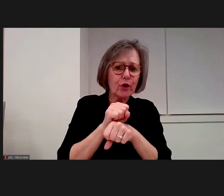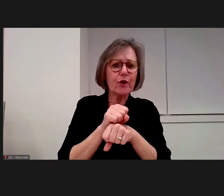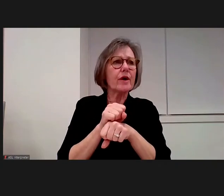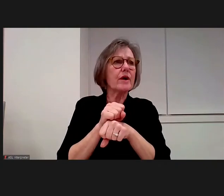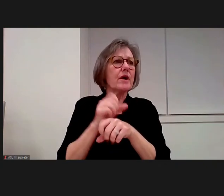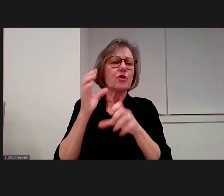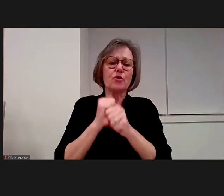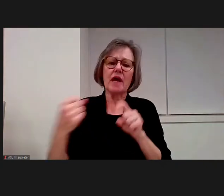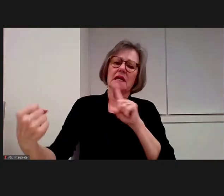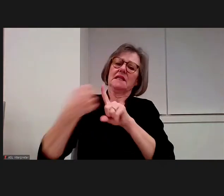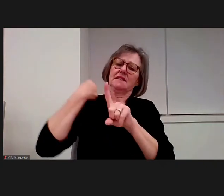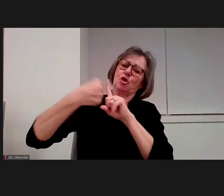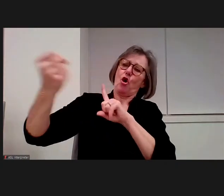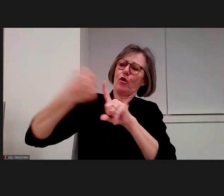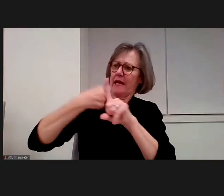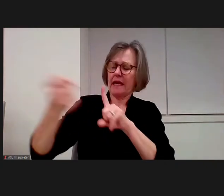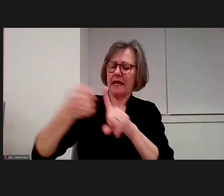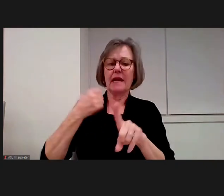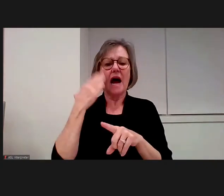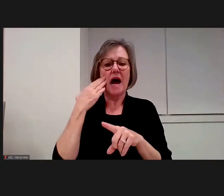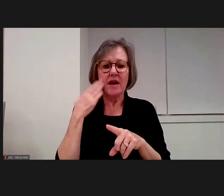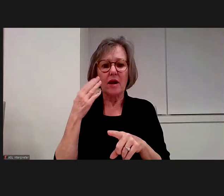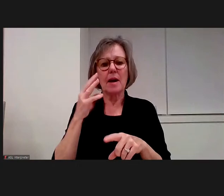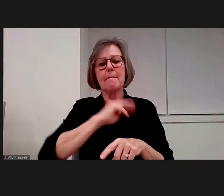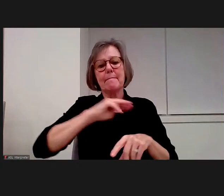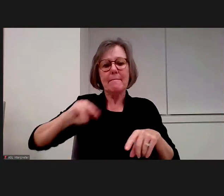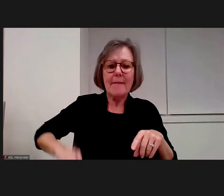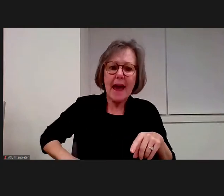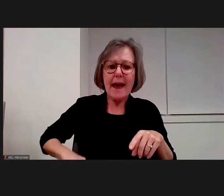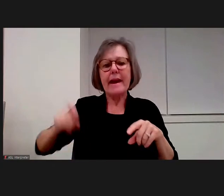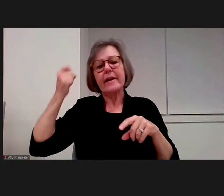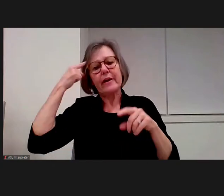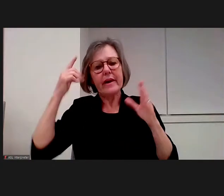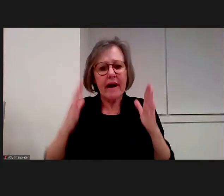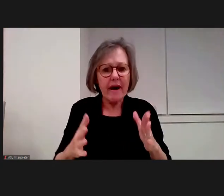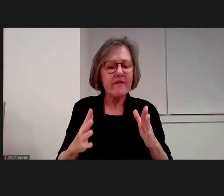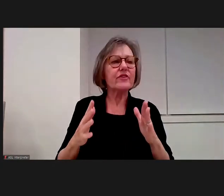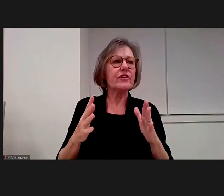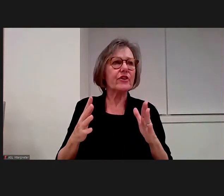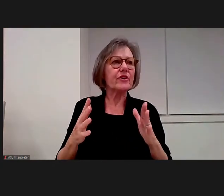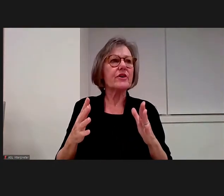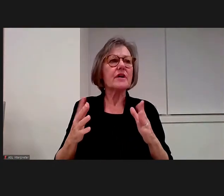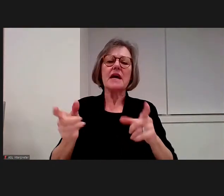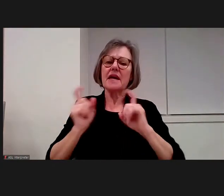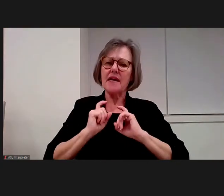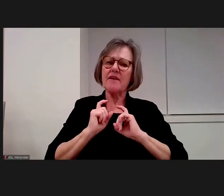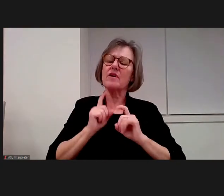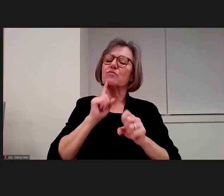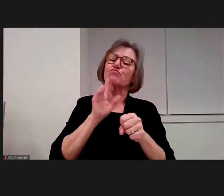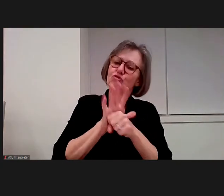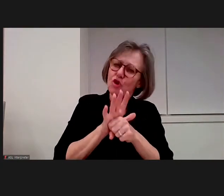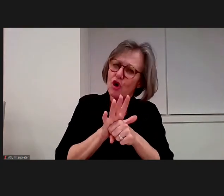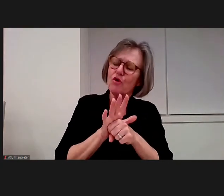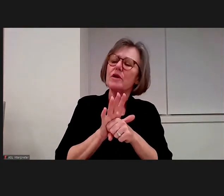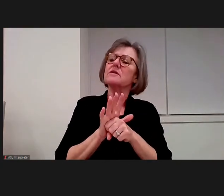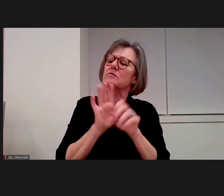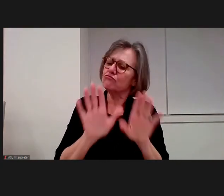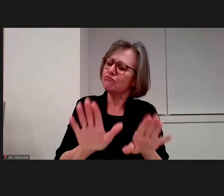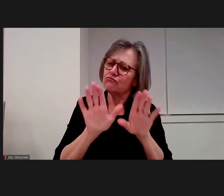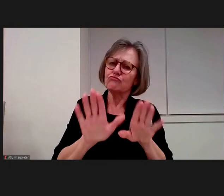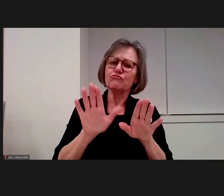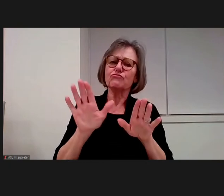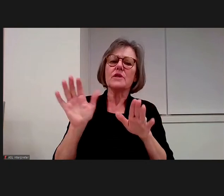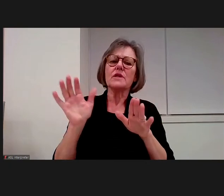get assaulted. Now, I know that the mayor and the governor have given us assurance to the fact that the